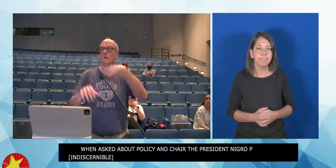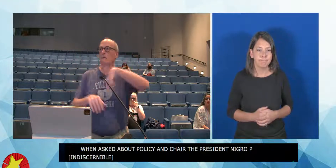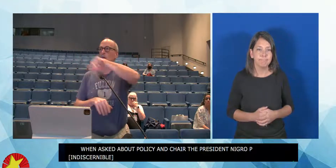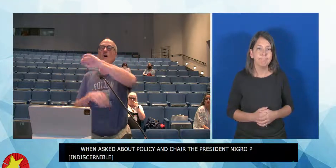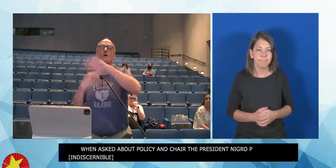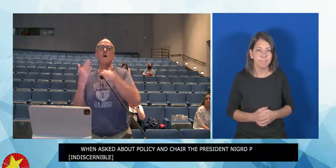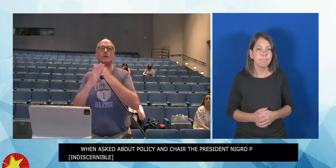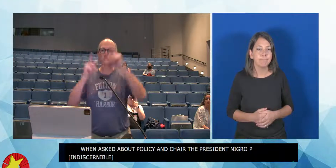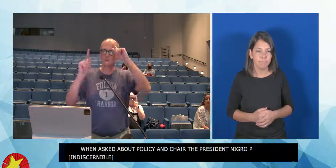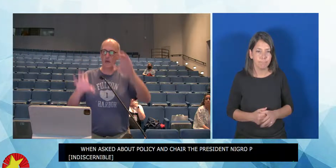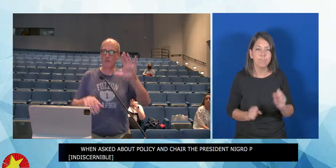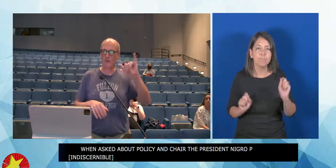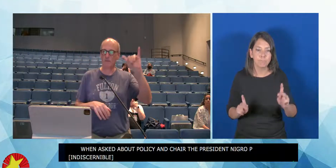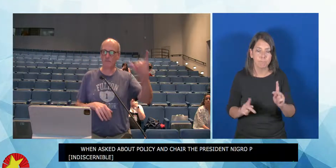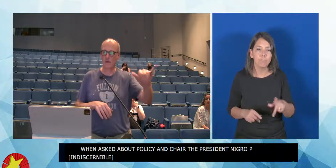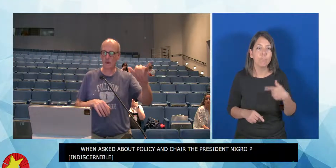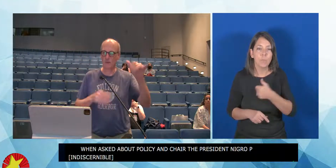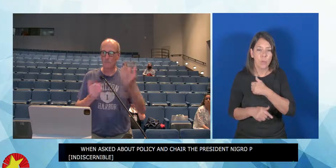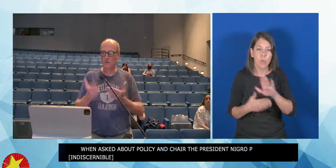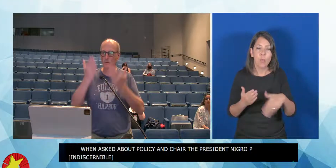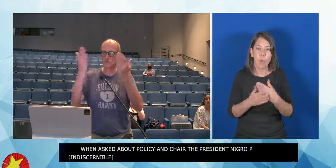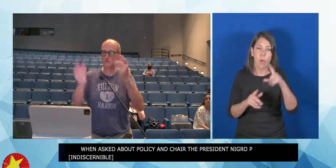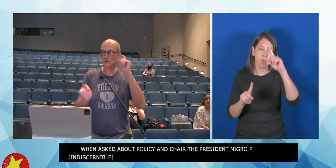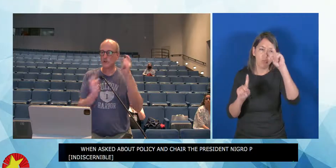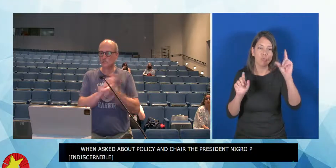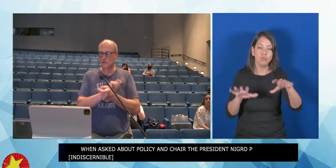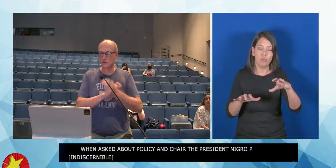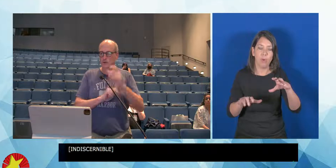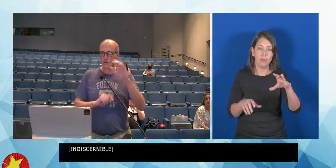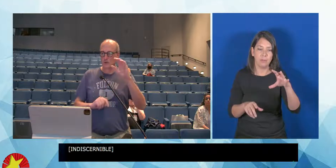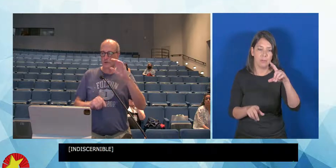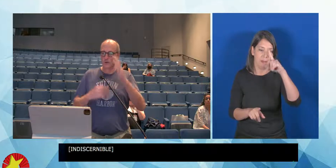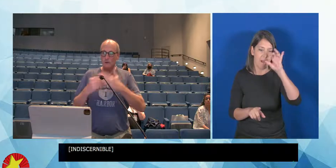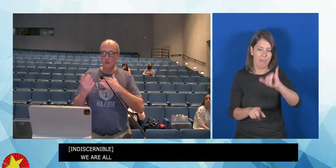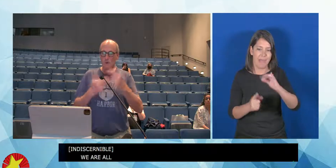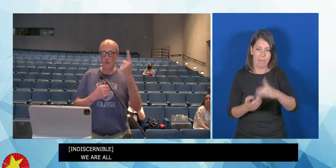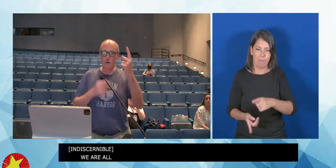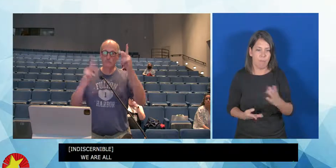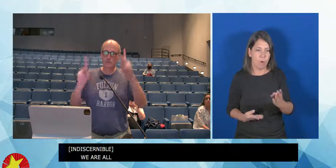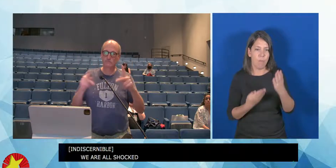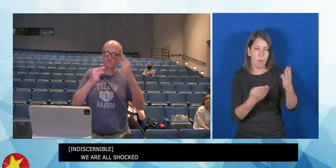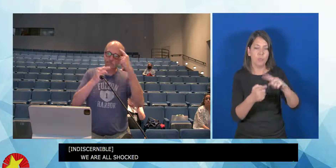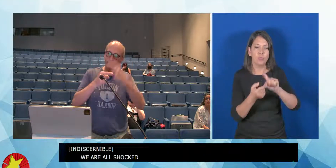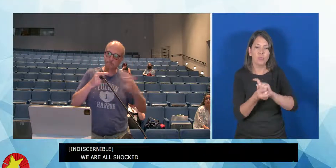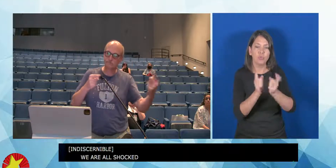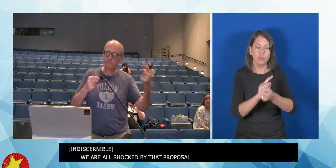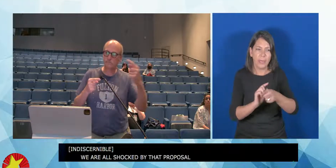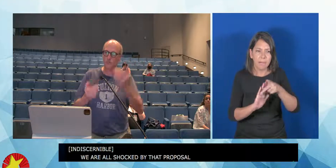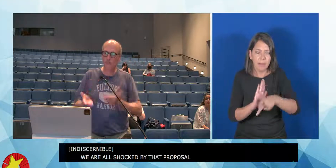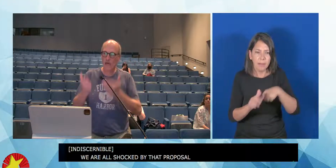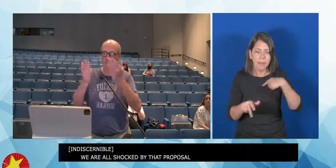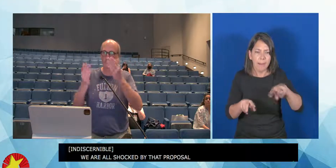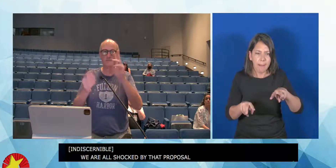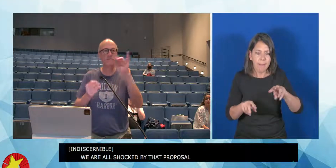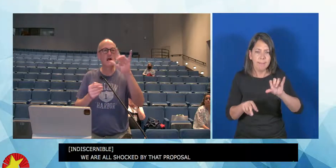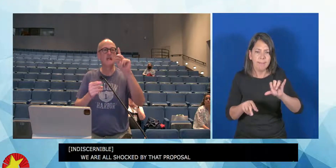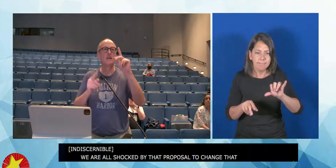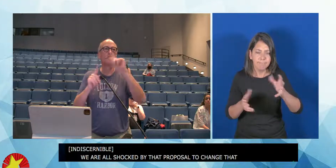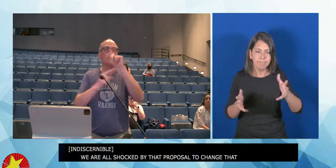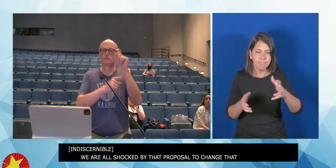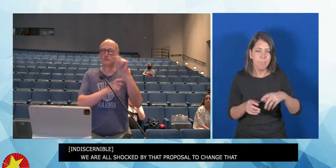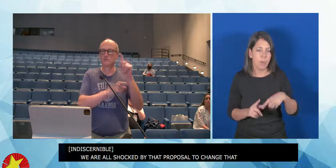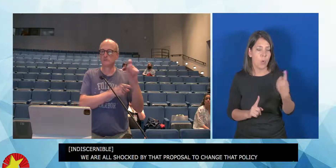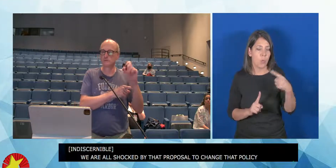Okay. We are all shocked by that proposal to change that policy, even though one